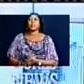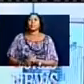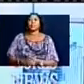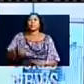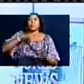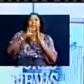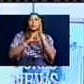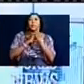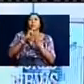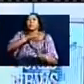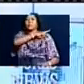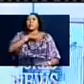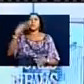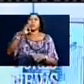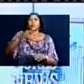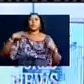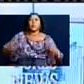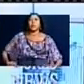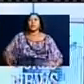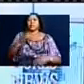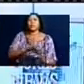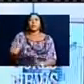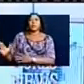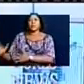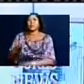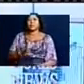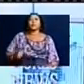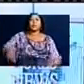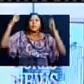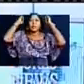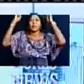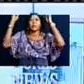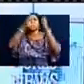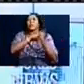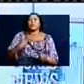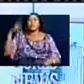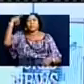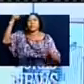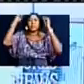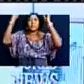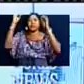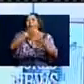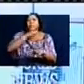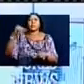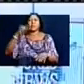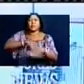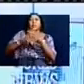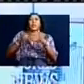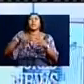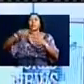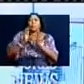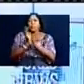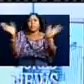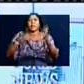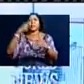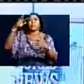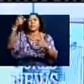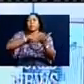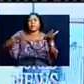of Health has organized a sensitization exercise for teachers of public primary and secondary schools,